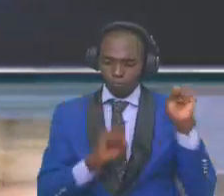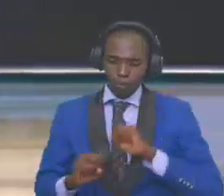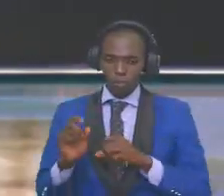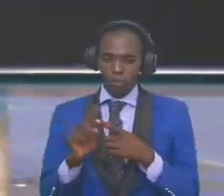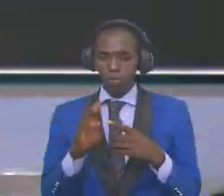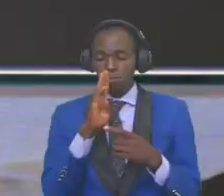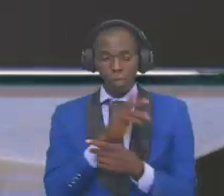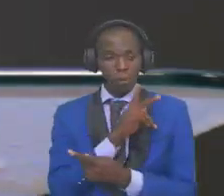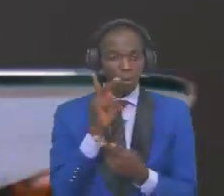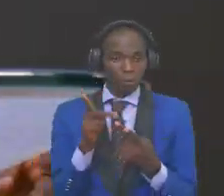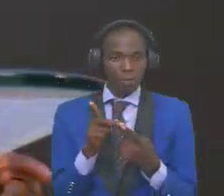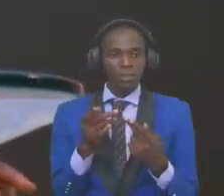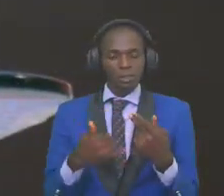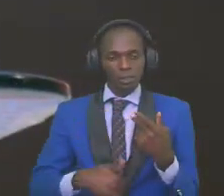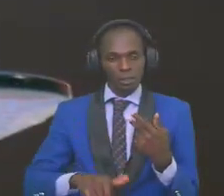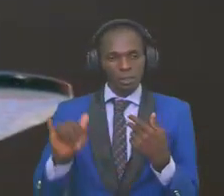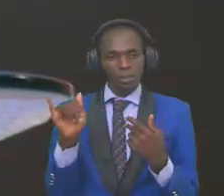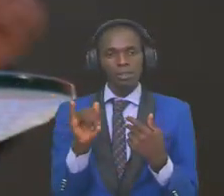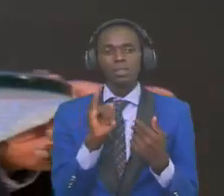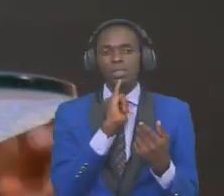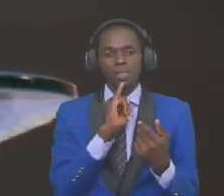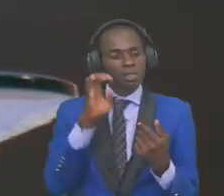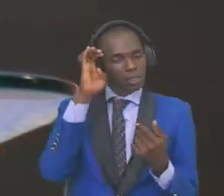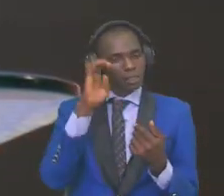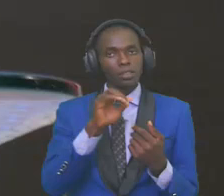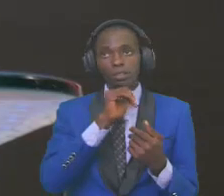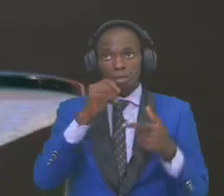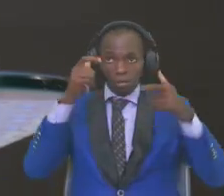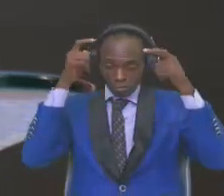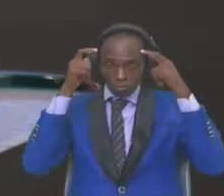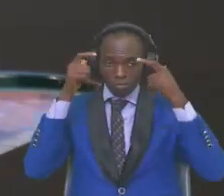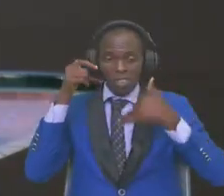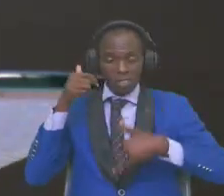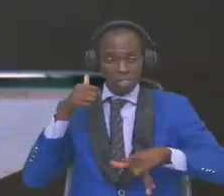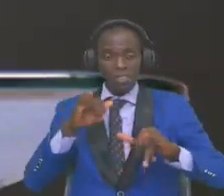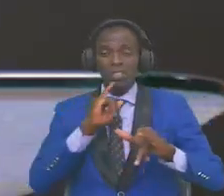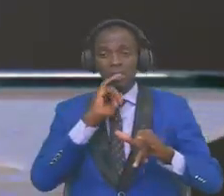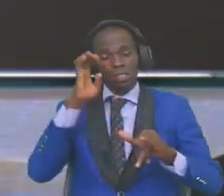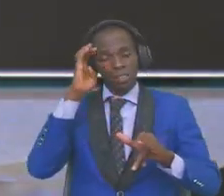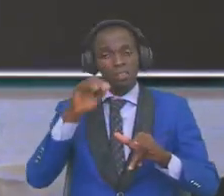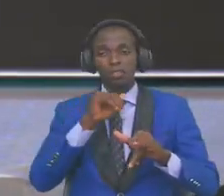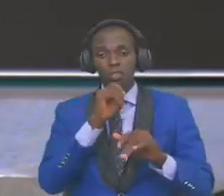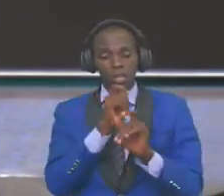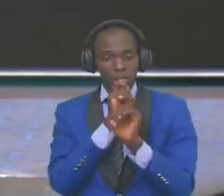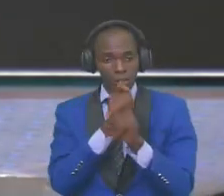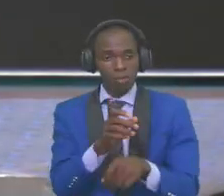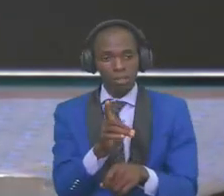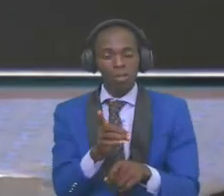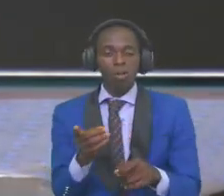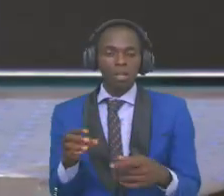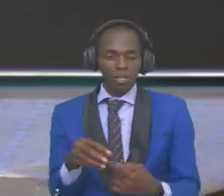is he not crowned, yet is he not rewarded, except he